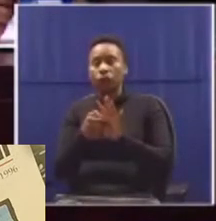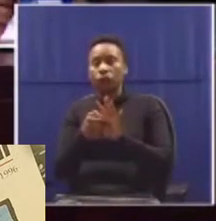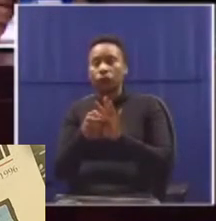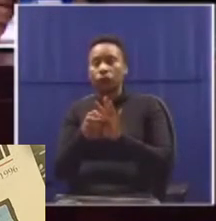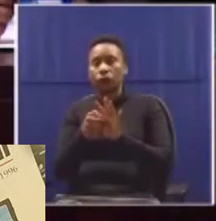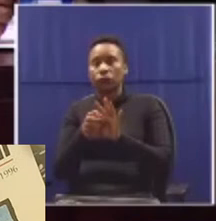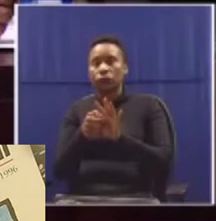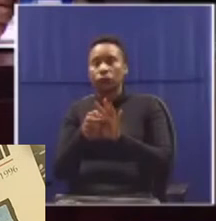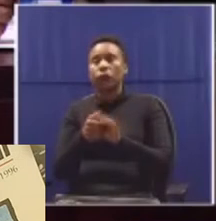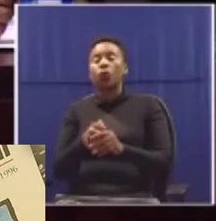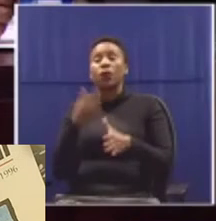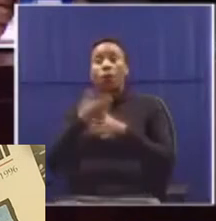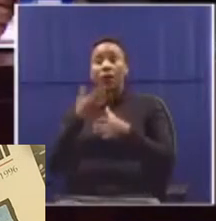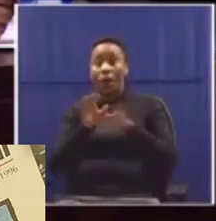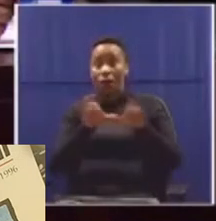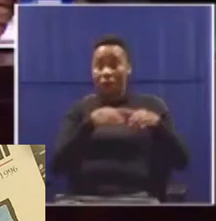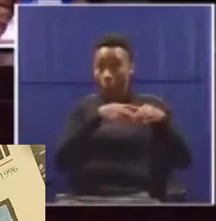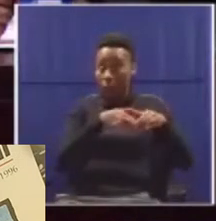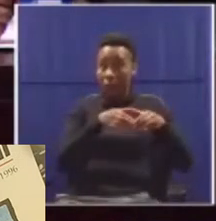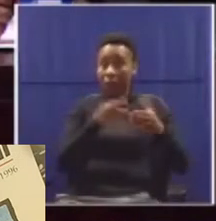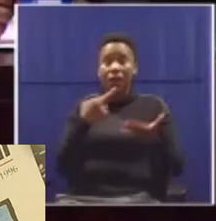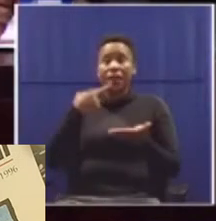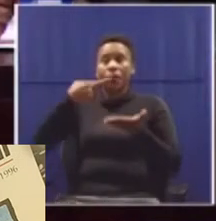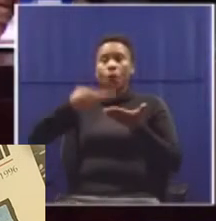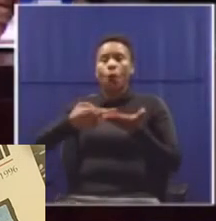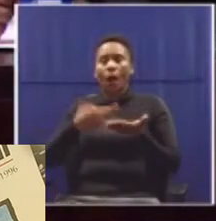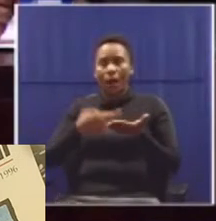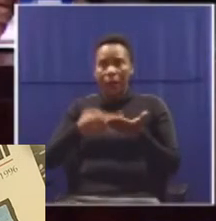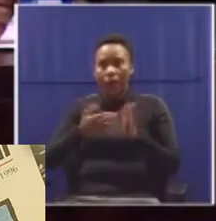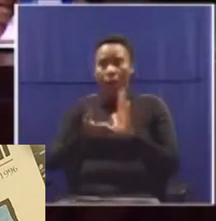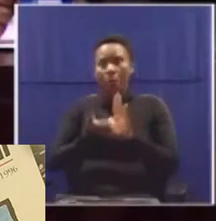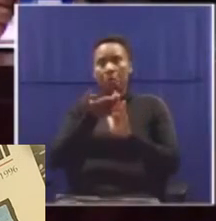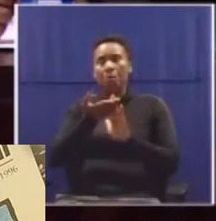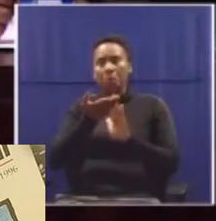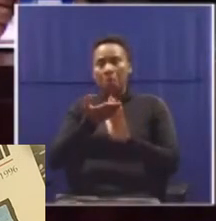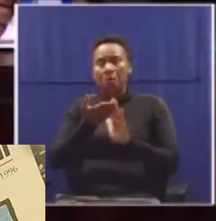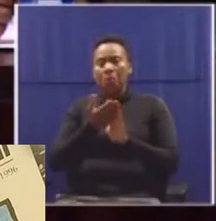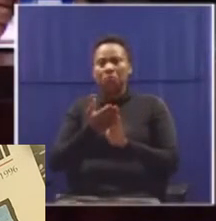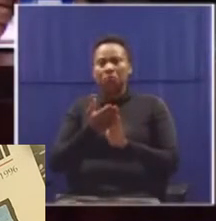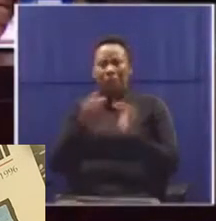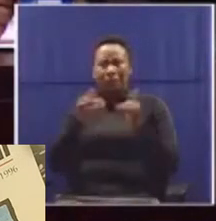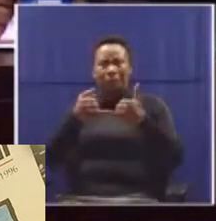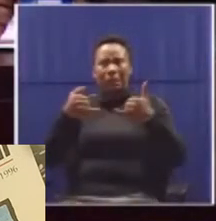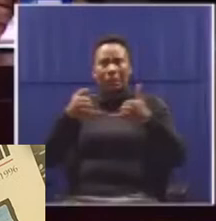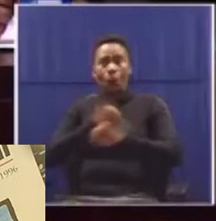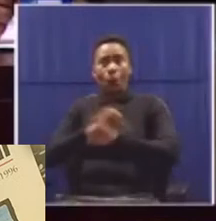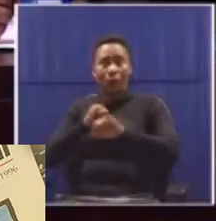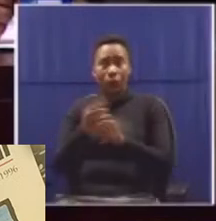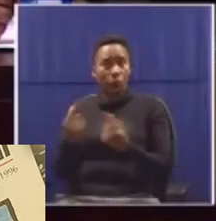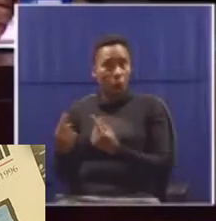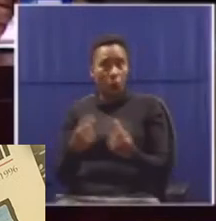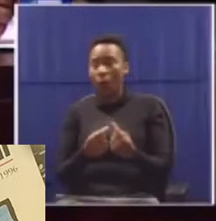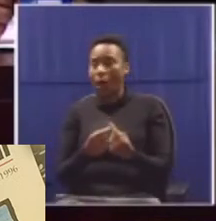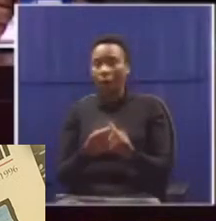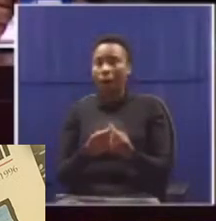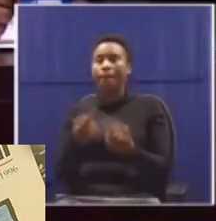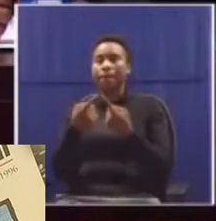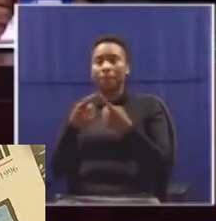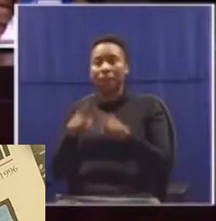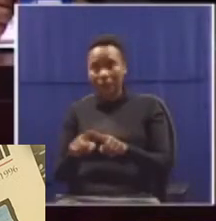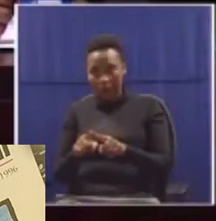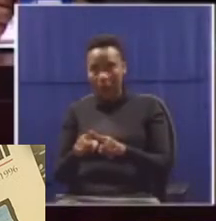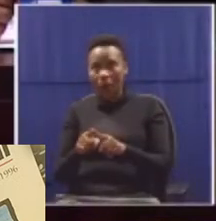noted that the task force does not require enhanced due diligence measures to be applied but rather than all jurisdictions